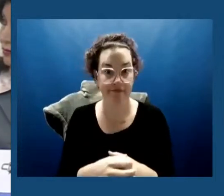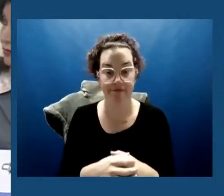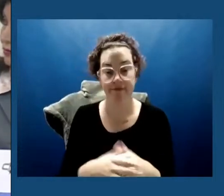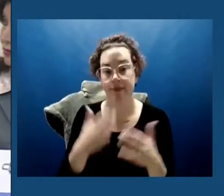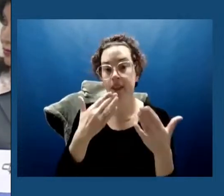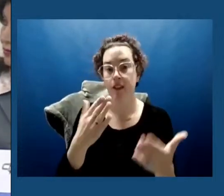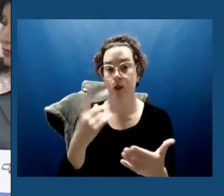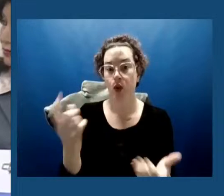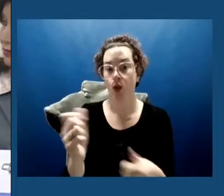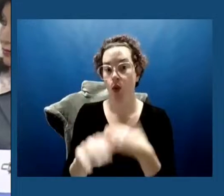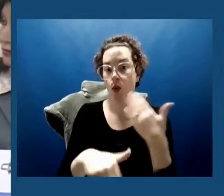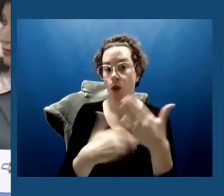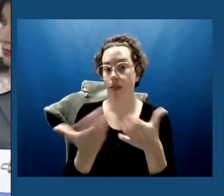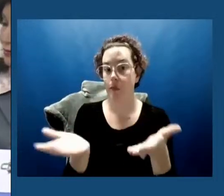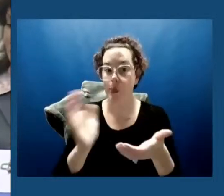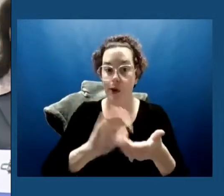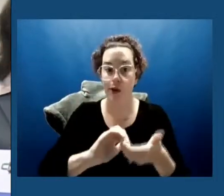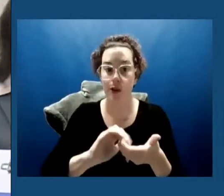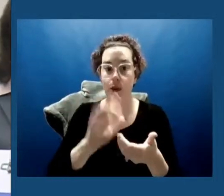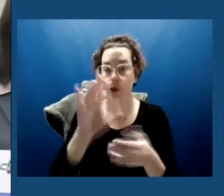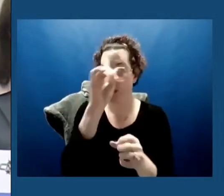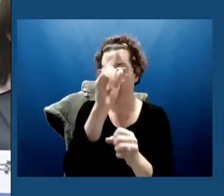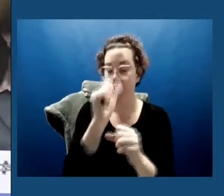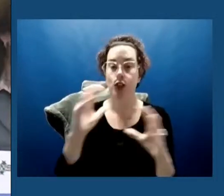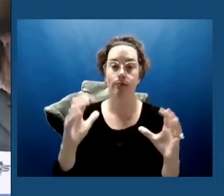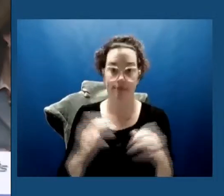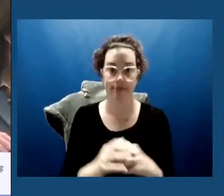of the partnerships, and thank you for your vision.